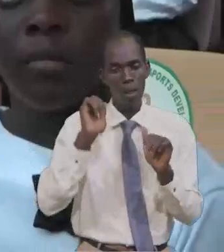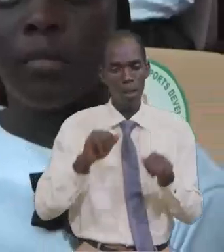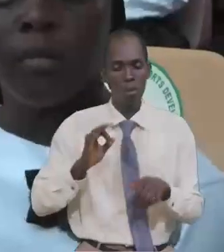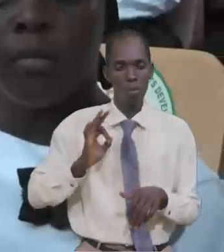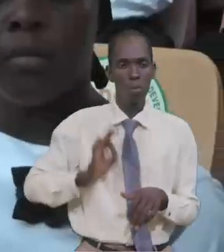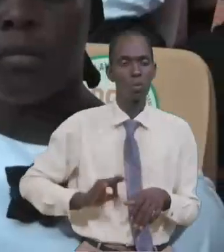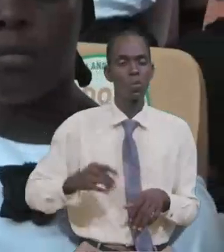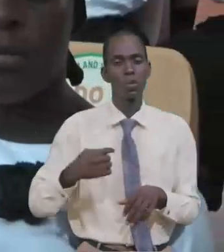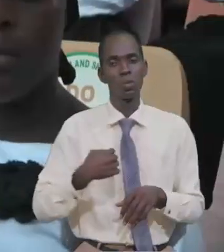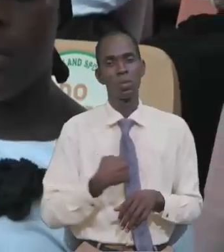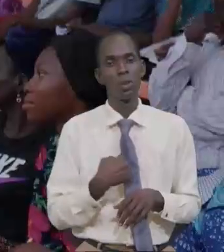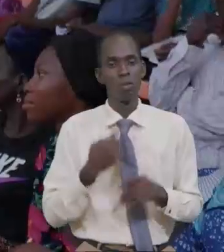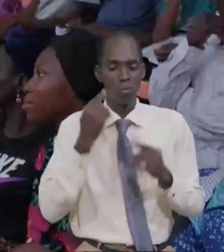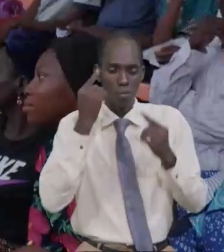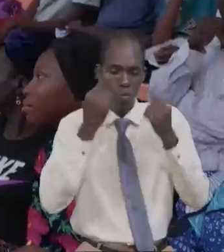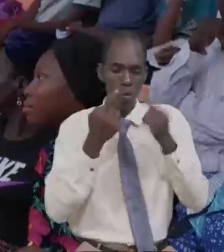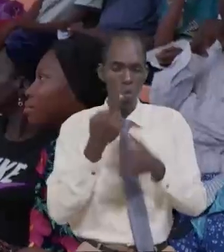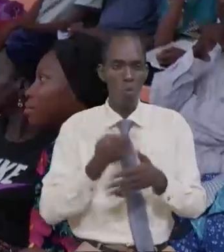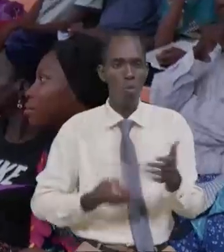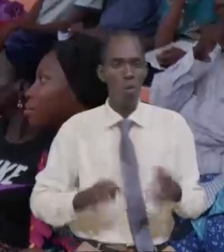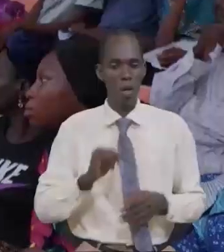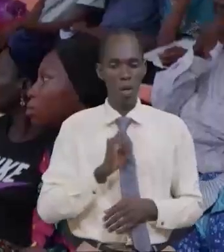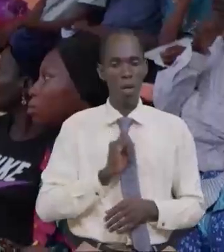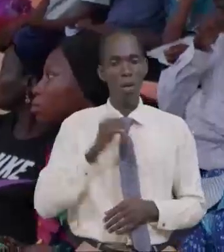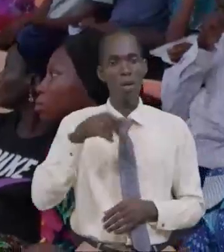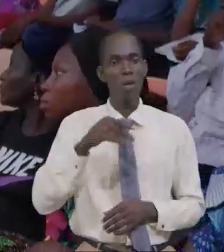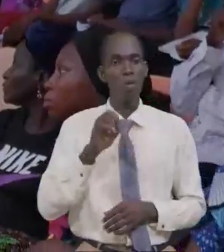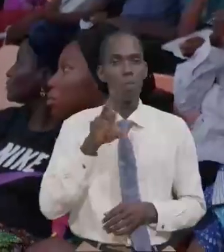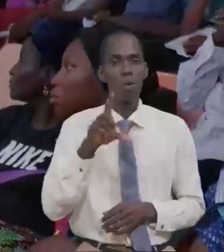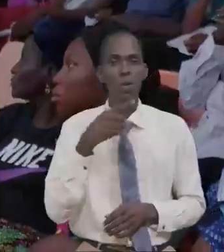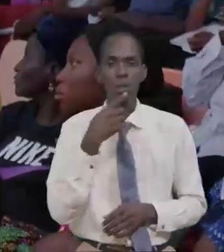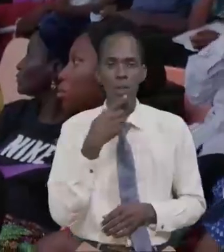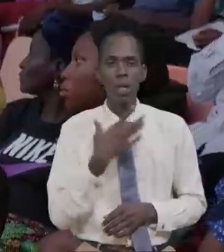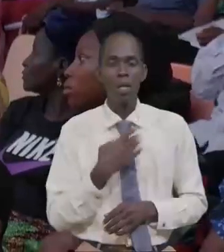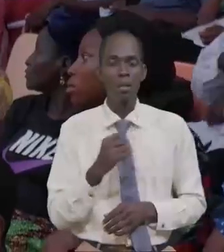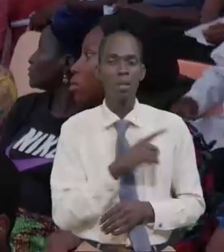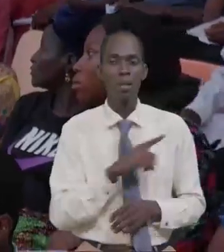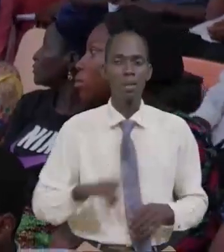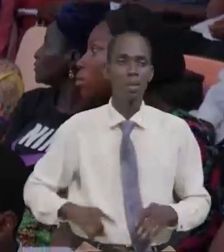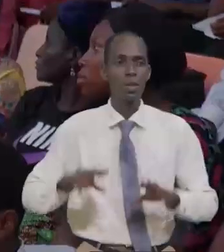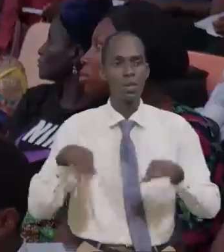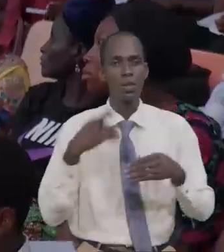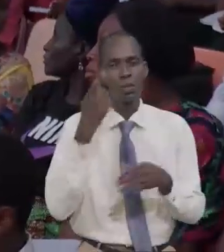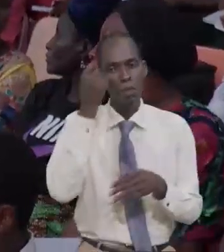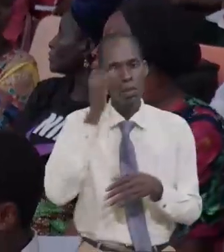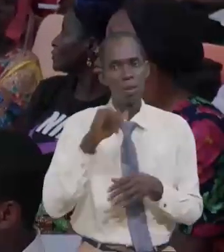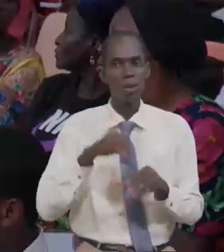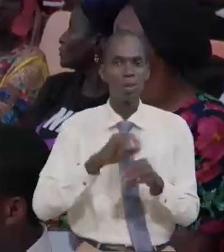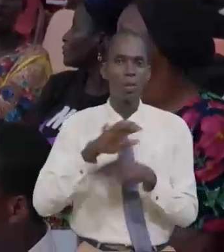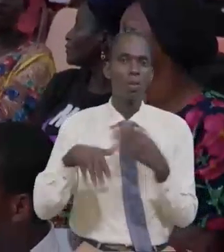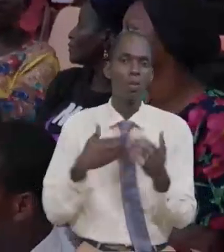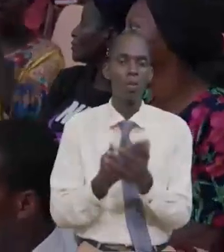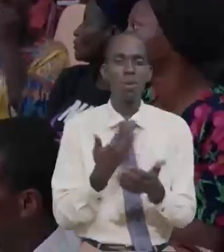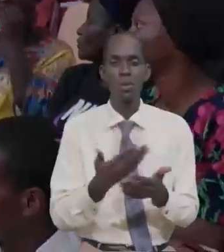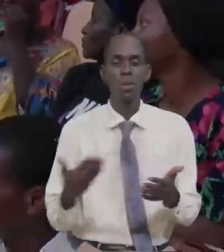in all things. The Lord himself, who brought you here, who organized